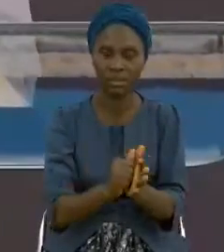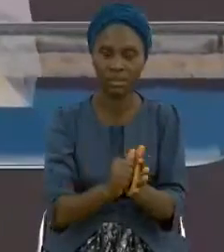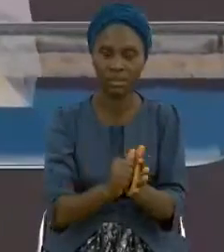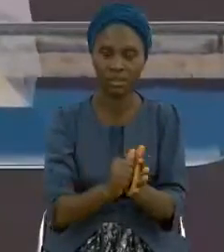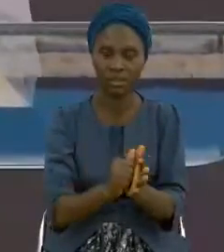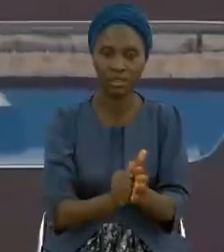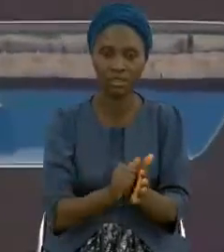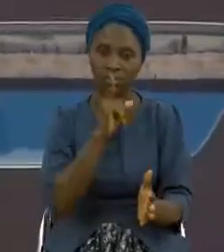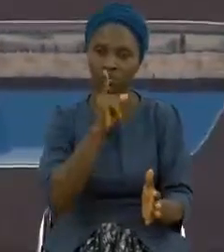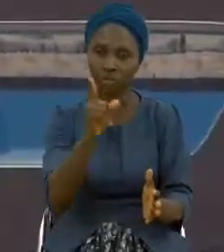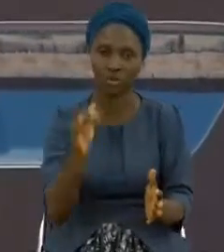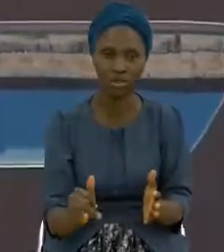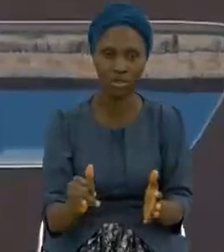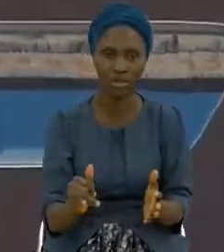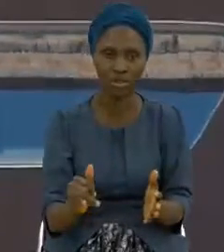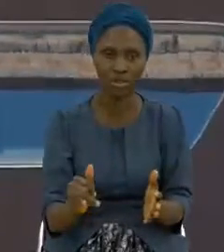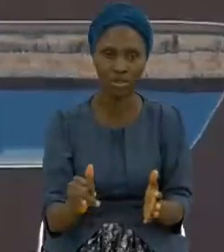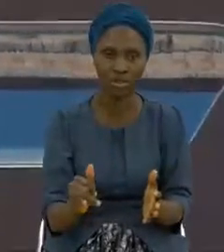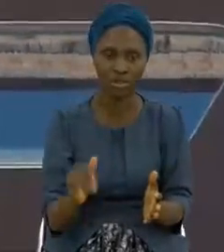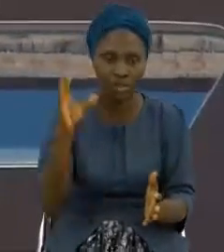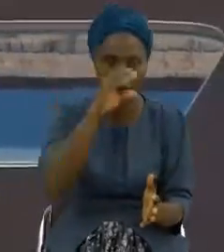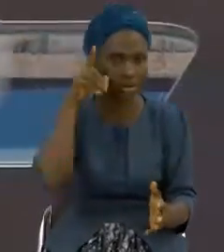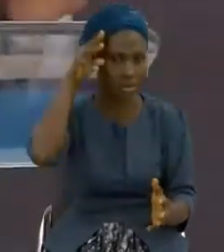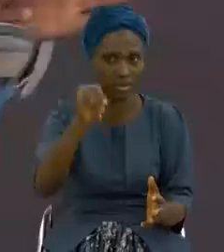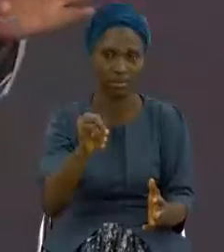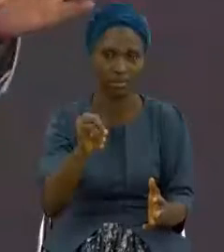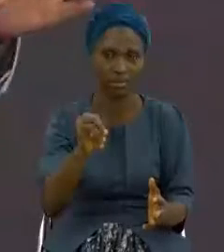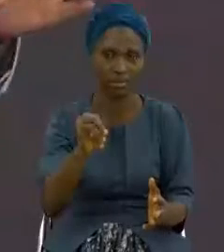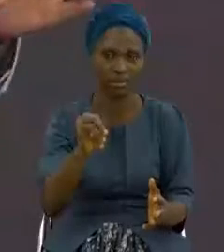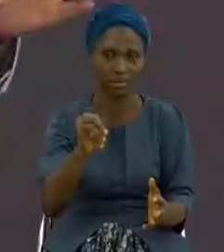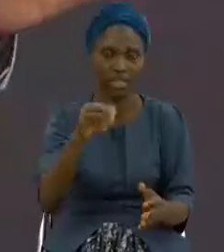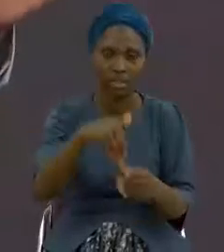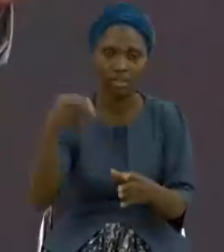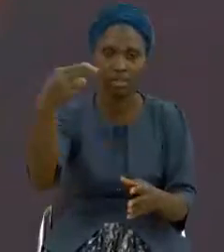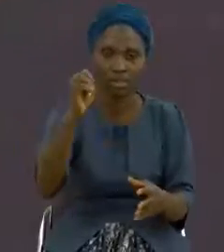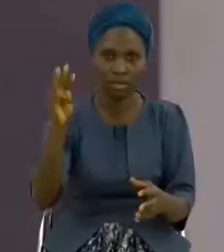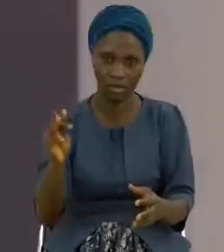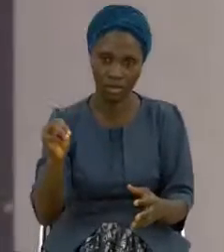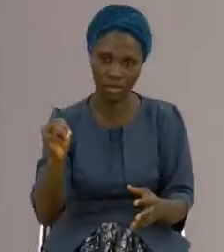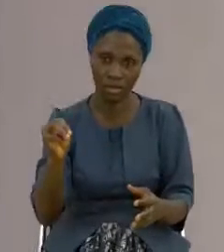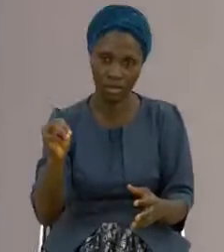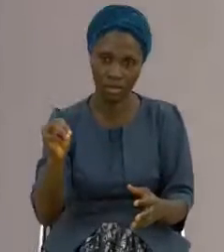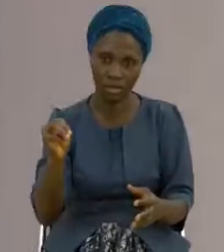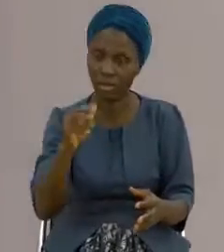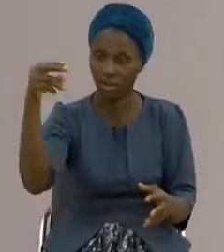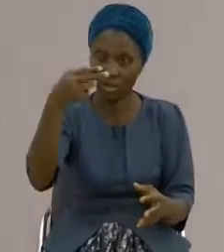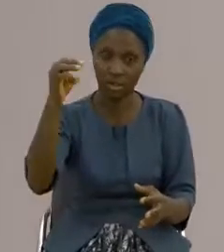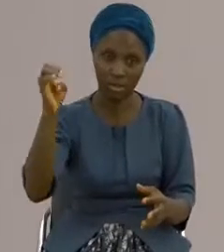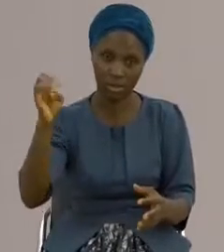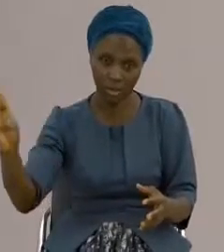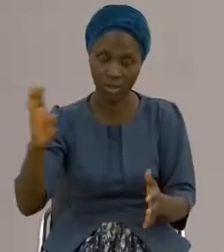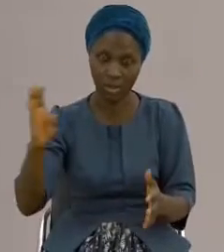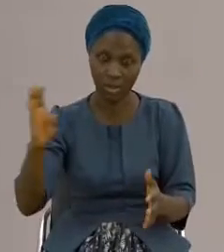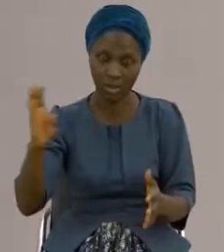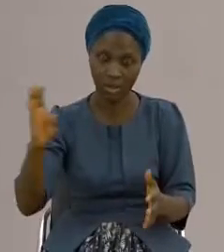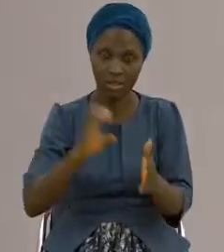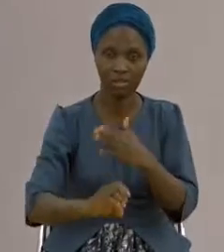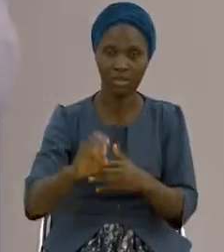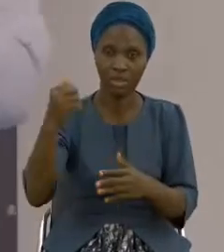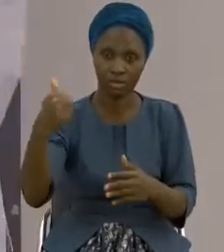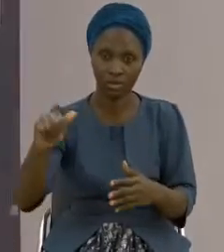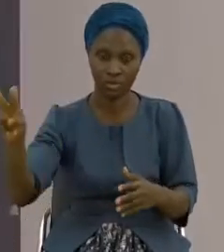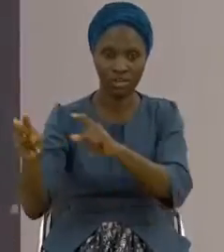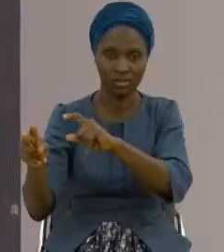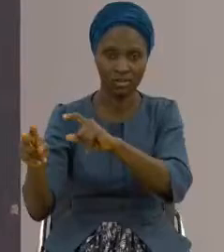chapter 12, verse 2. It tells us, looking unto Jesus, you're not looking